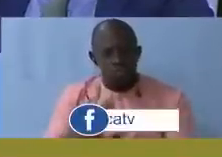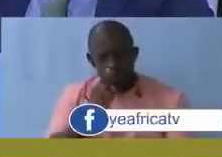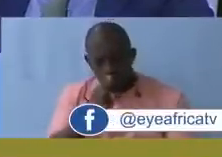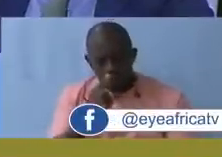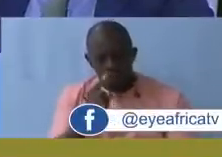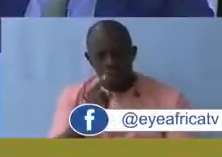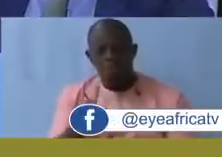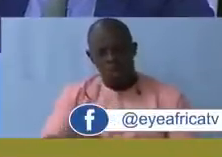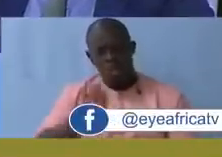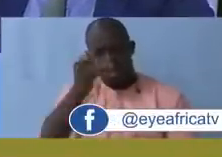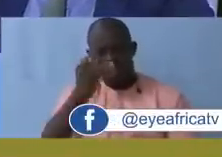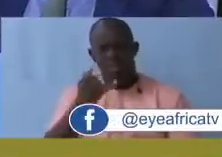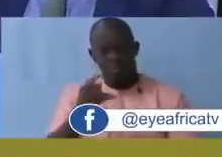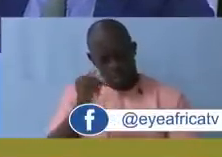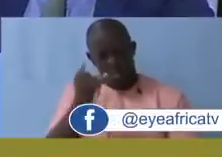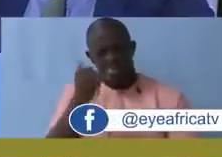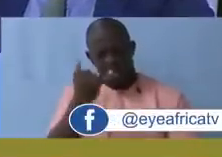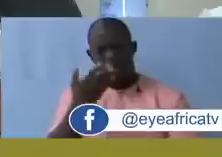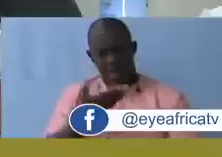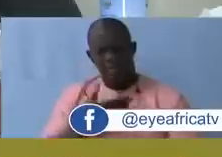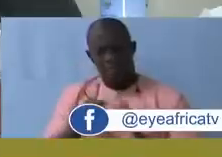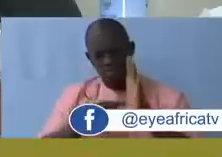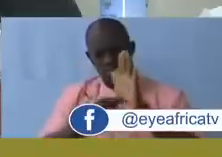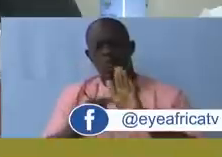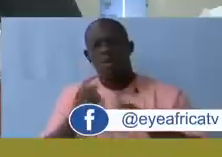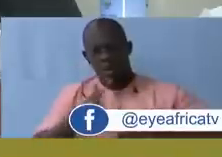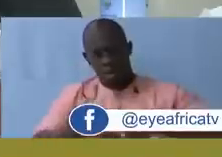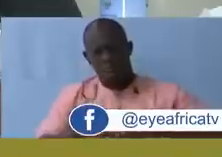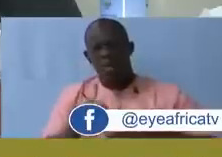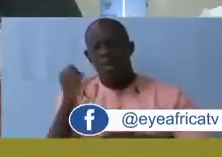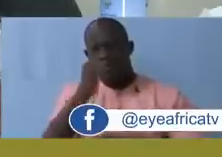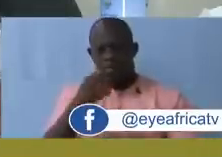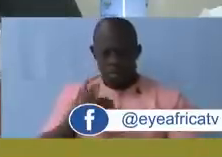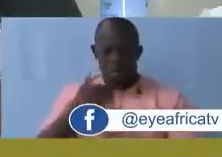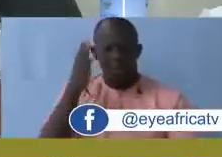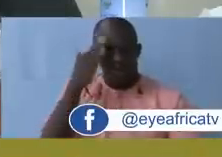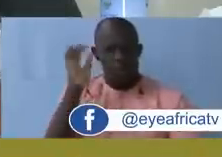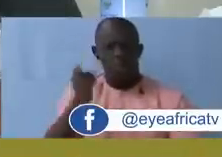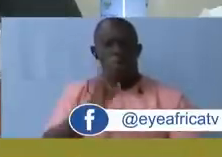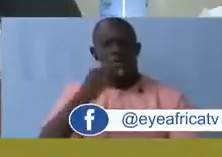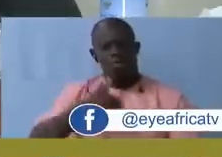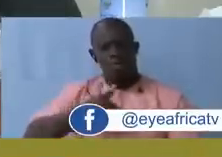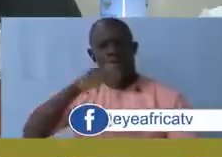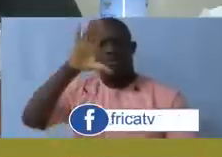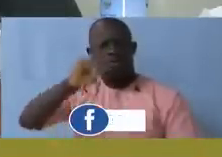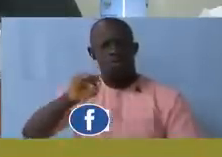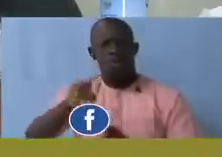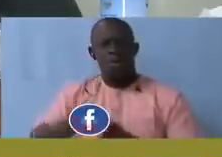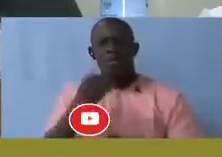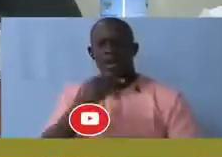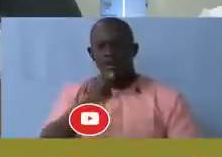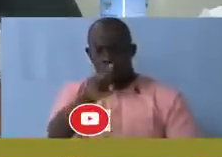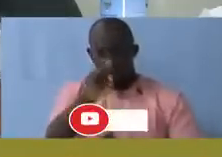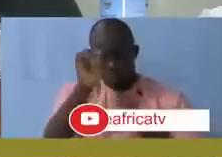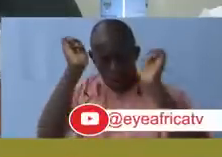I know what I'm doing. Then they said, okay. Can you run them